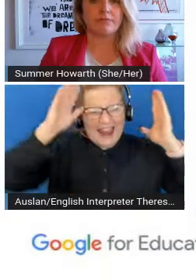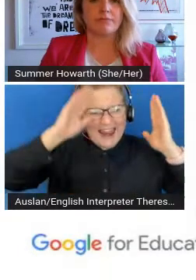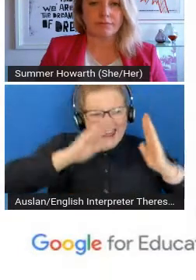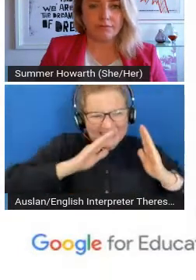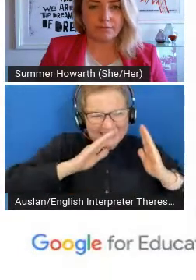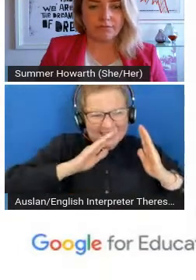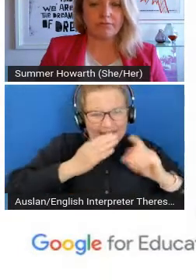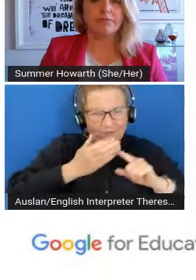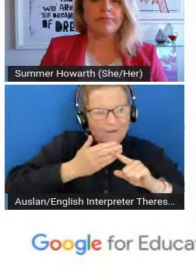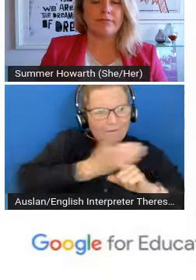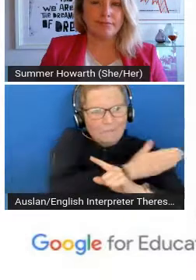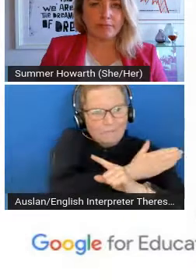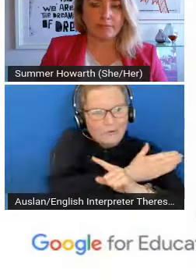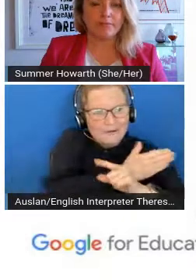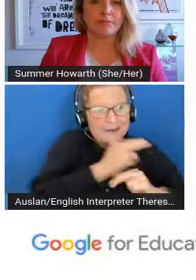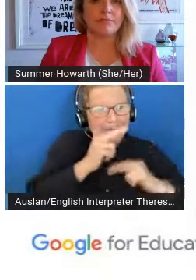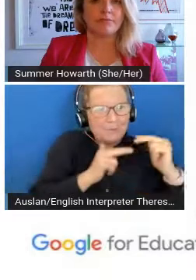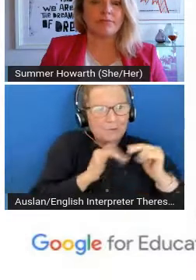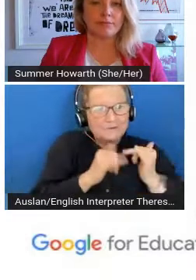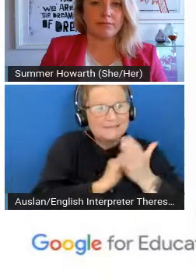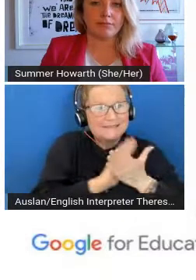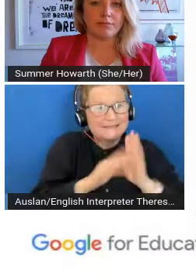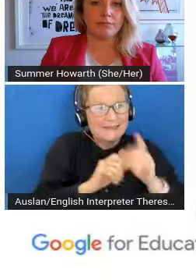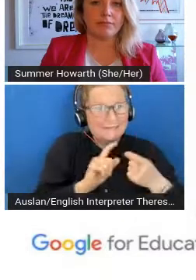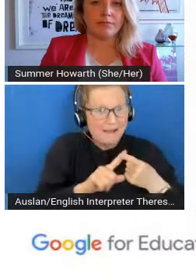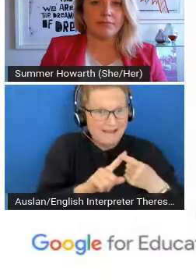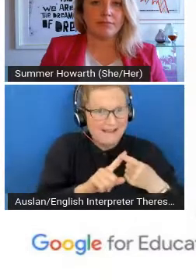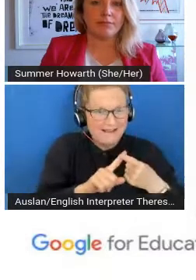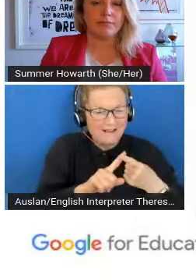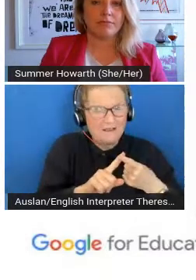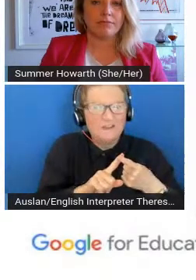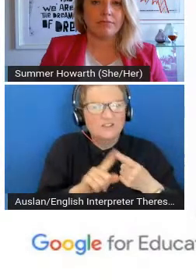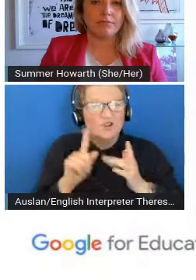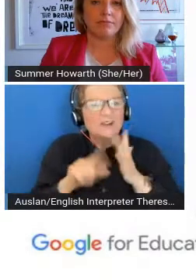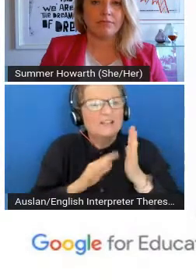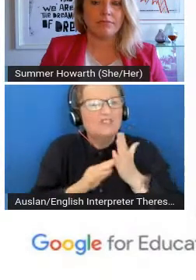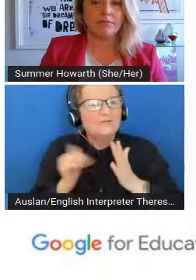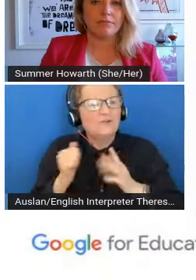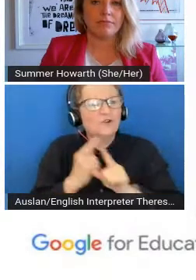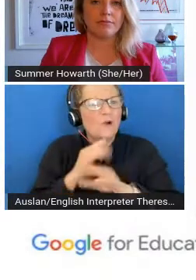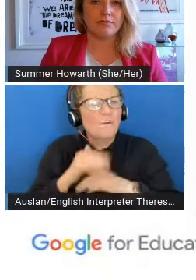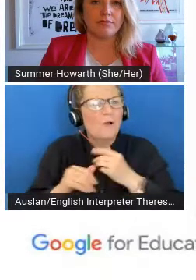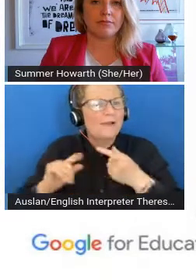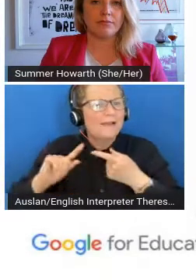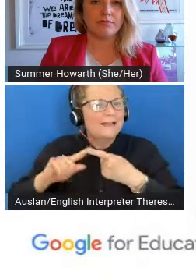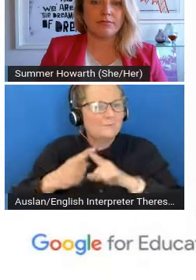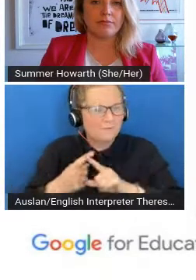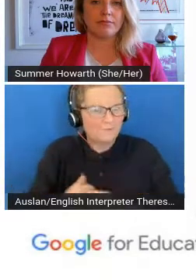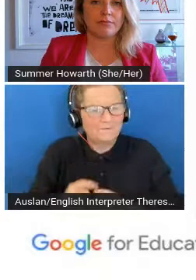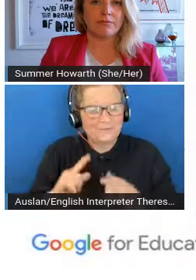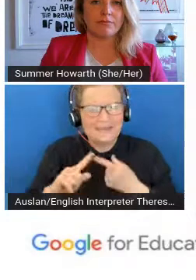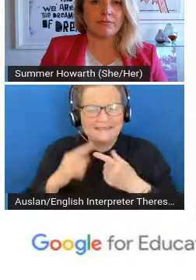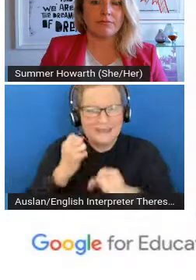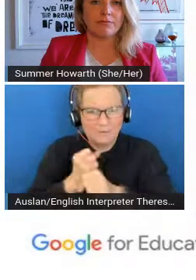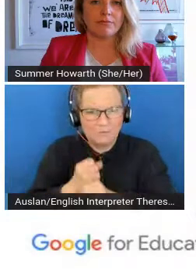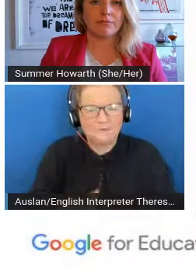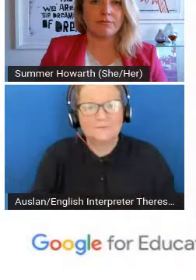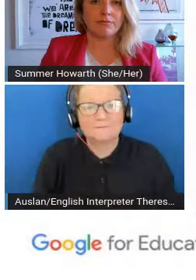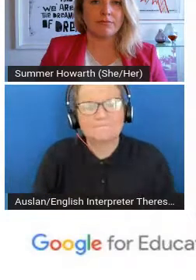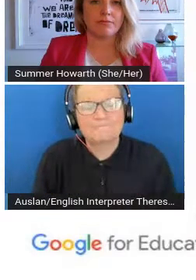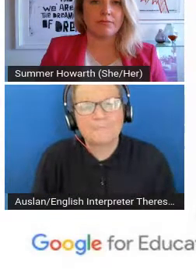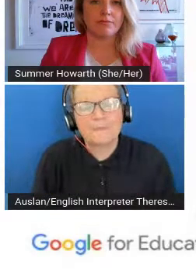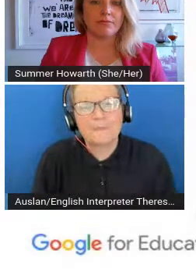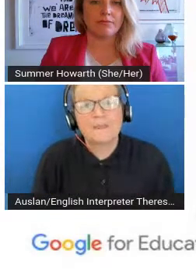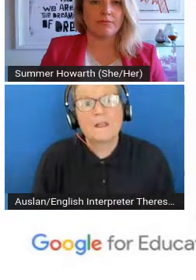schema, coming back to Tim's idea of using exemplars, for example. So if we can share what a concept looks